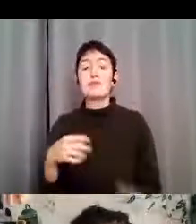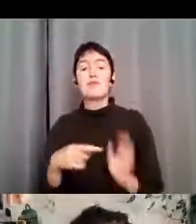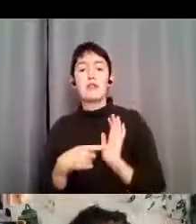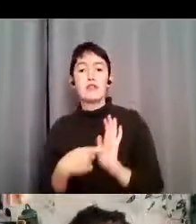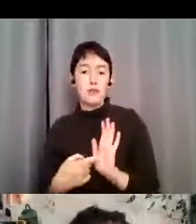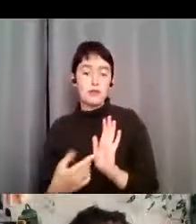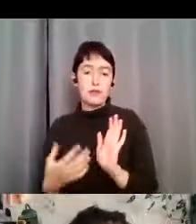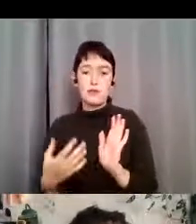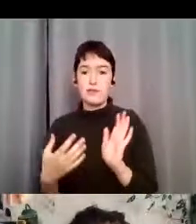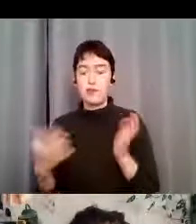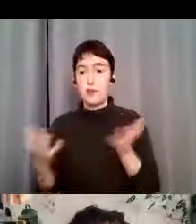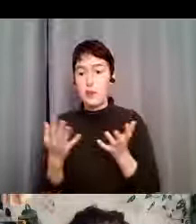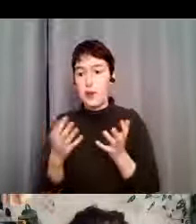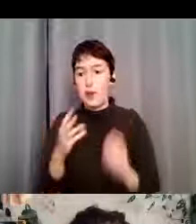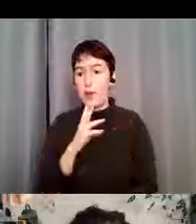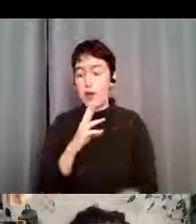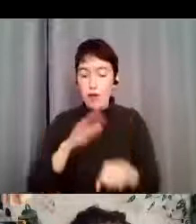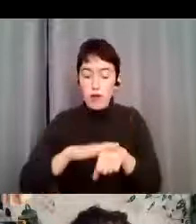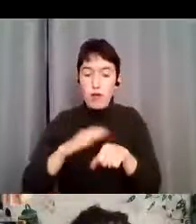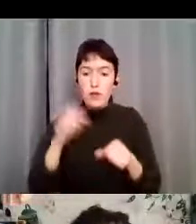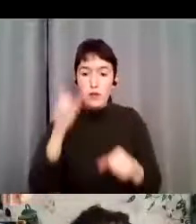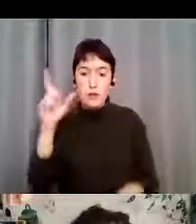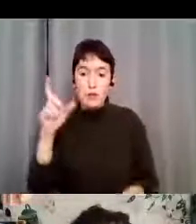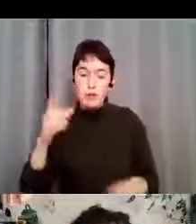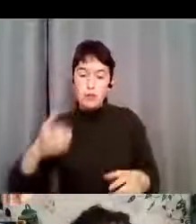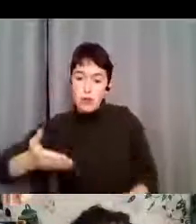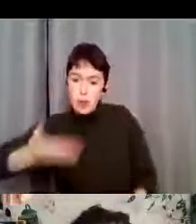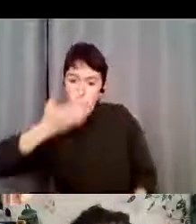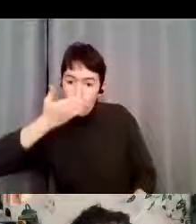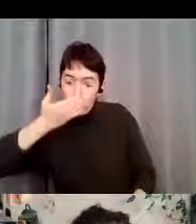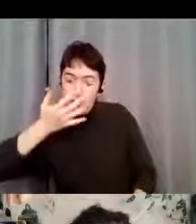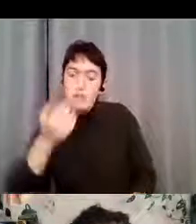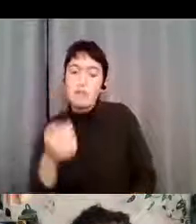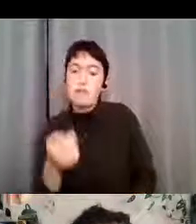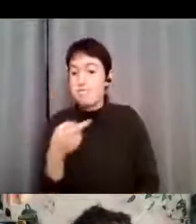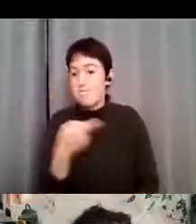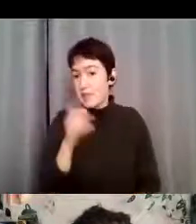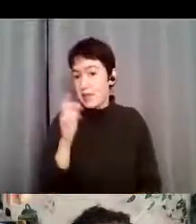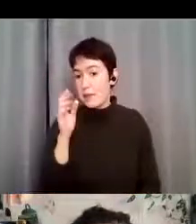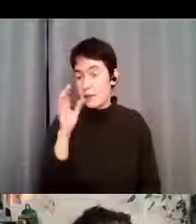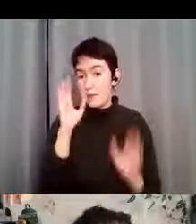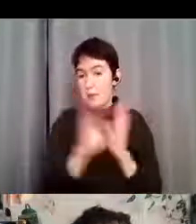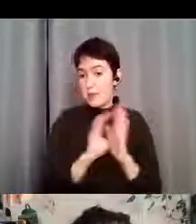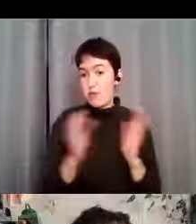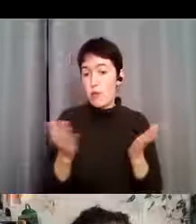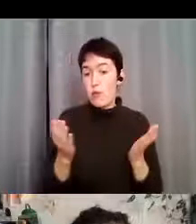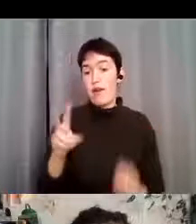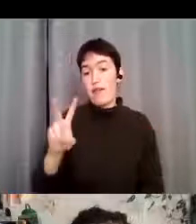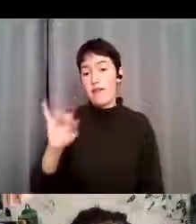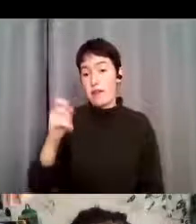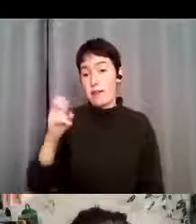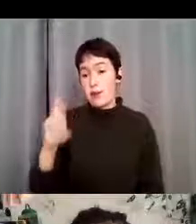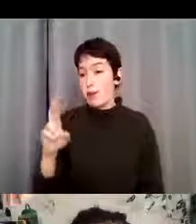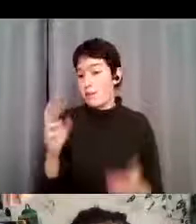close from the ground. So this is a picture of what Viper might look like when it leaves for the moon in about